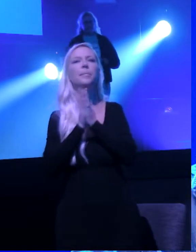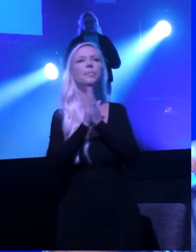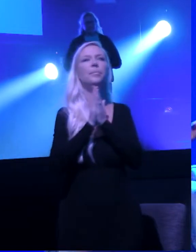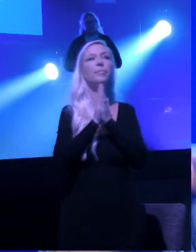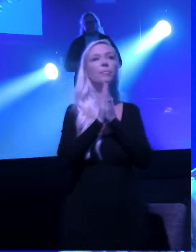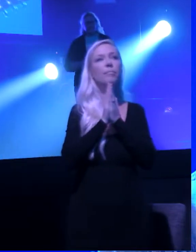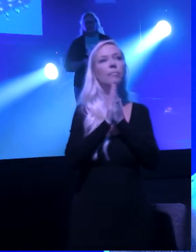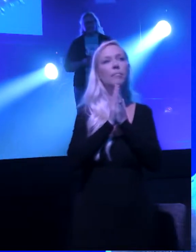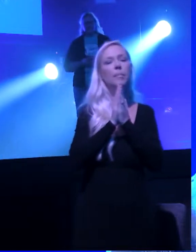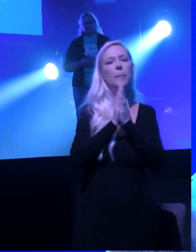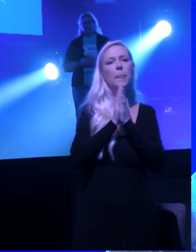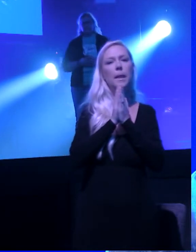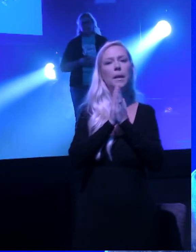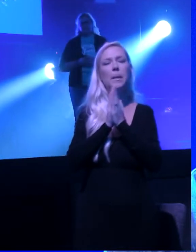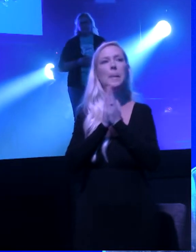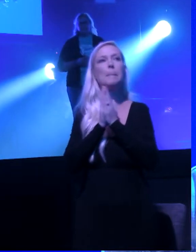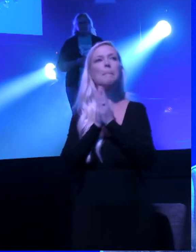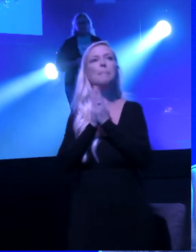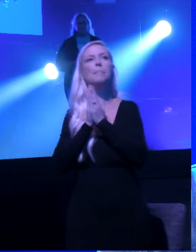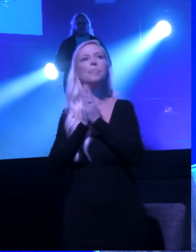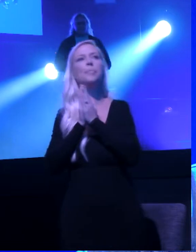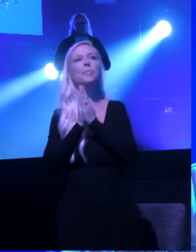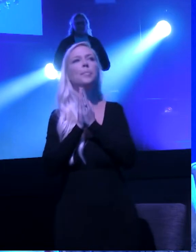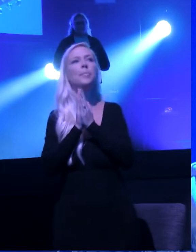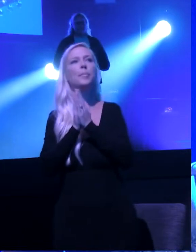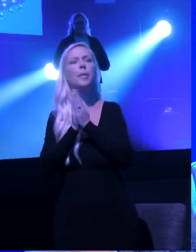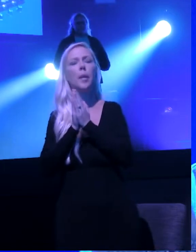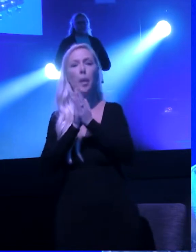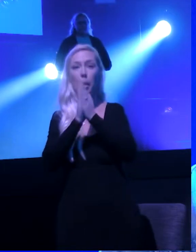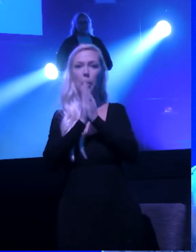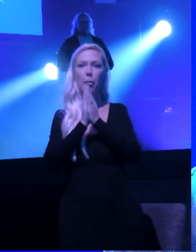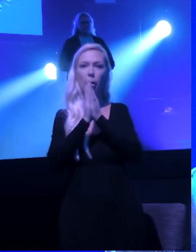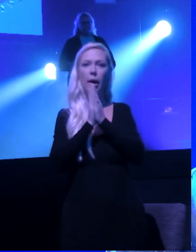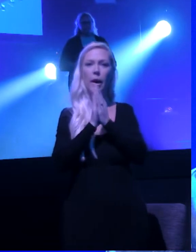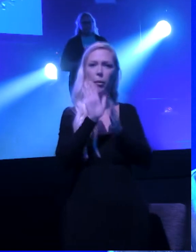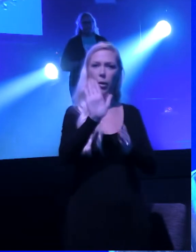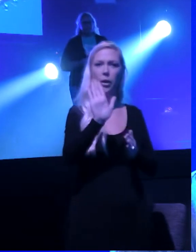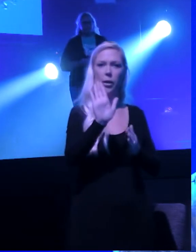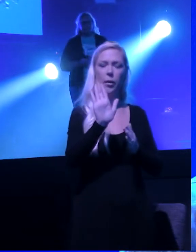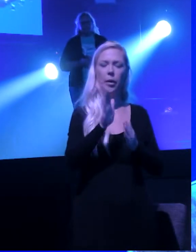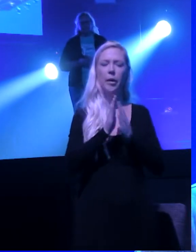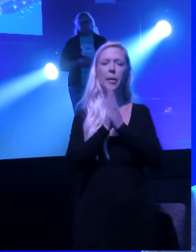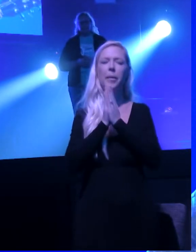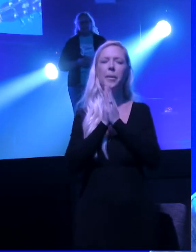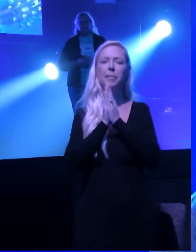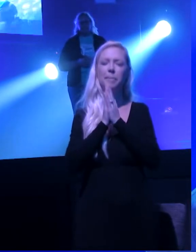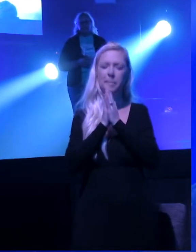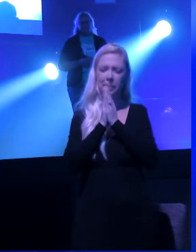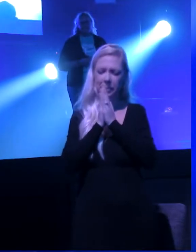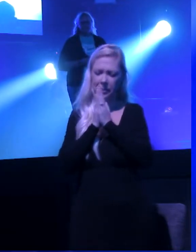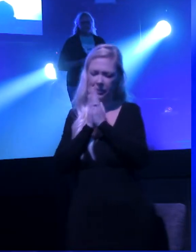I'm just going to give you just a moment just to pray where you are.